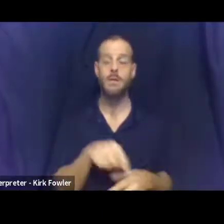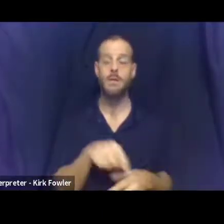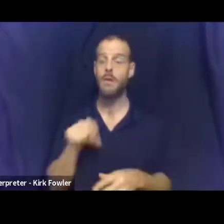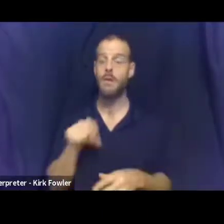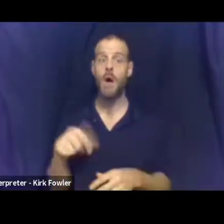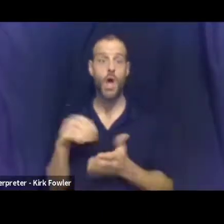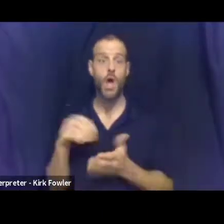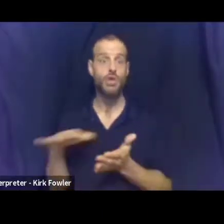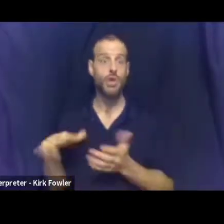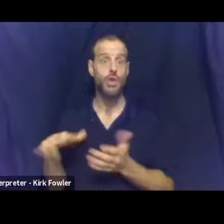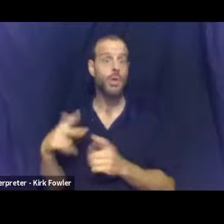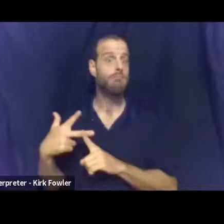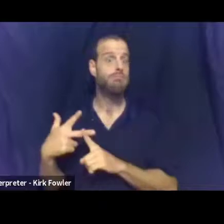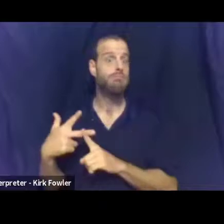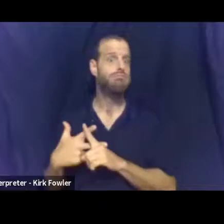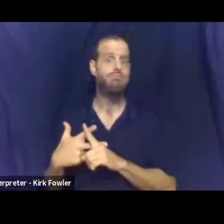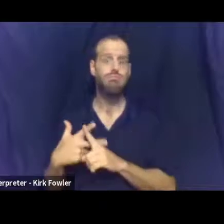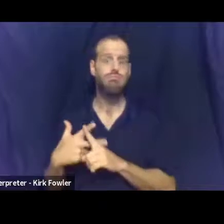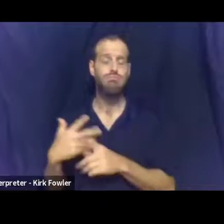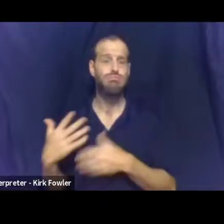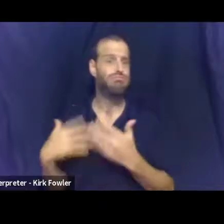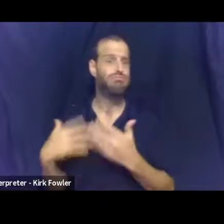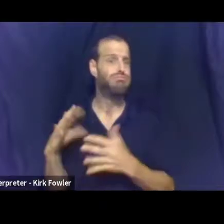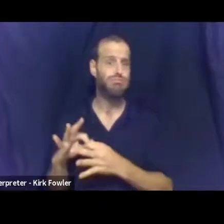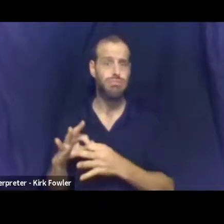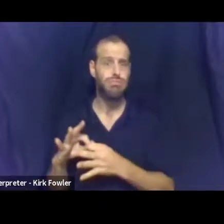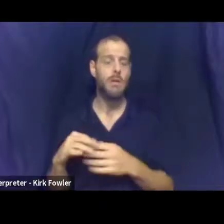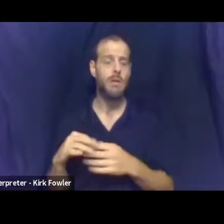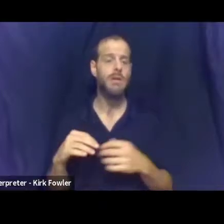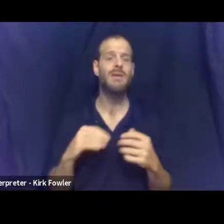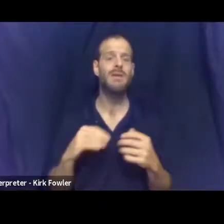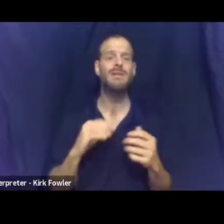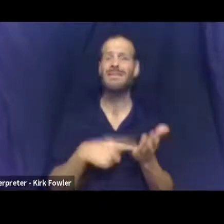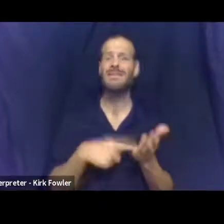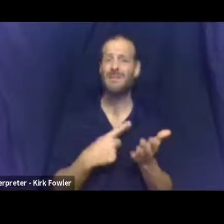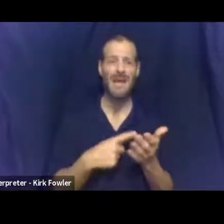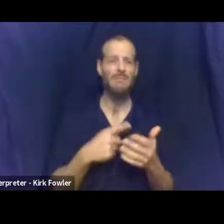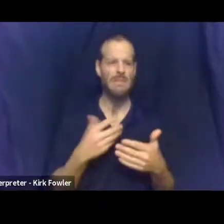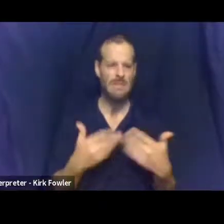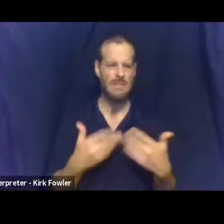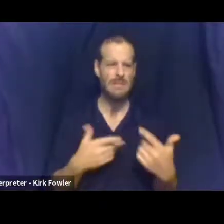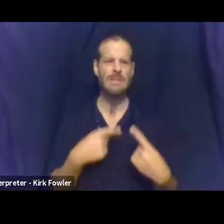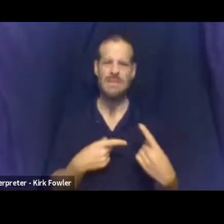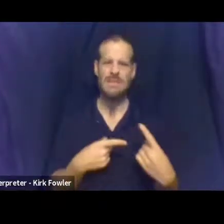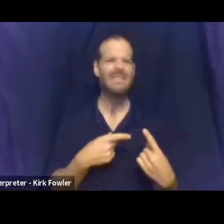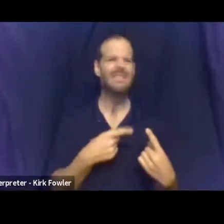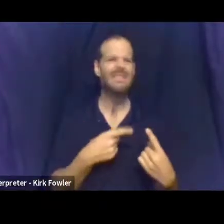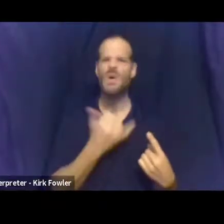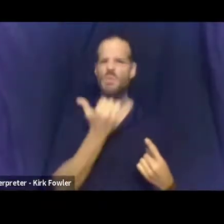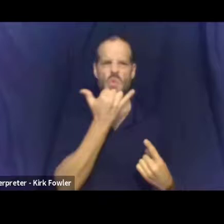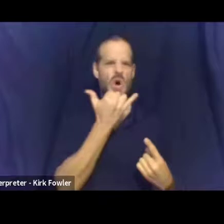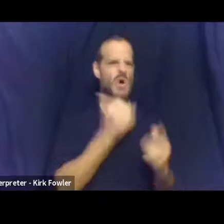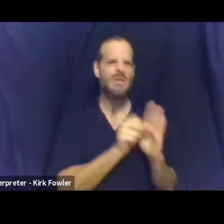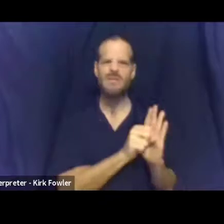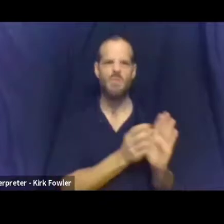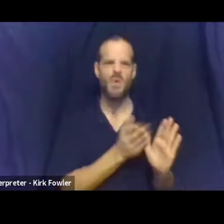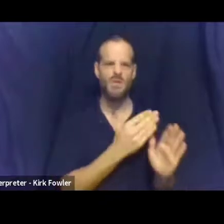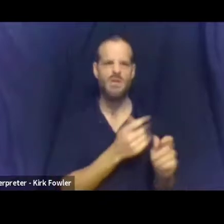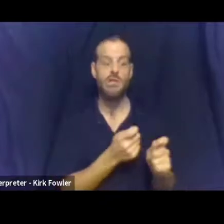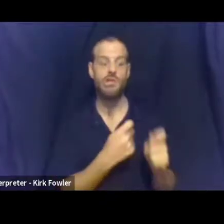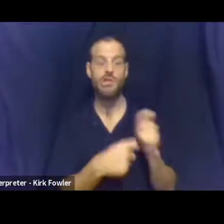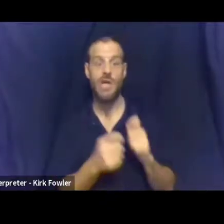three weeks that this is the wrong symbol and we need to change it up. Um, but with consistency